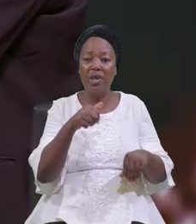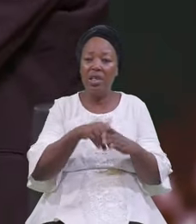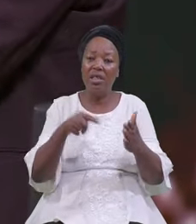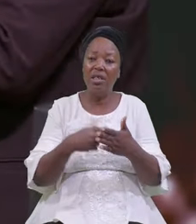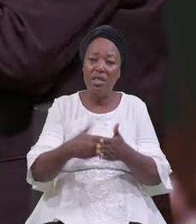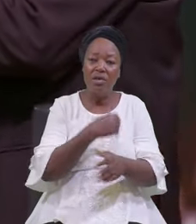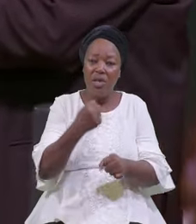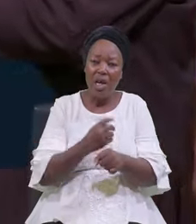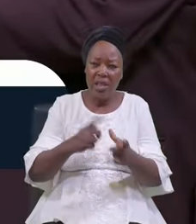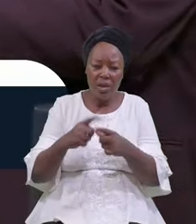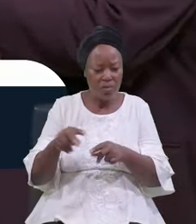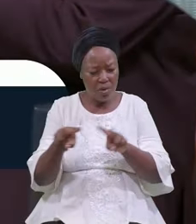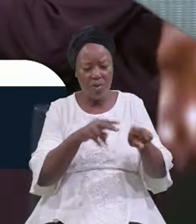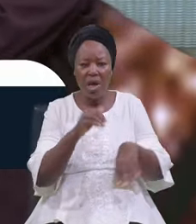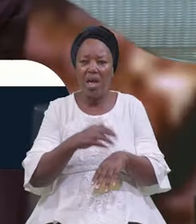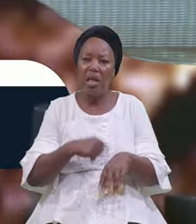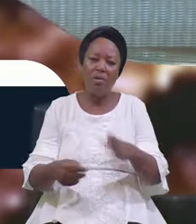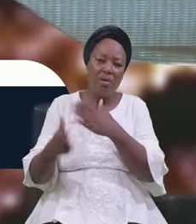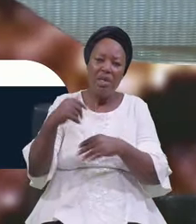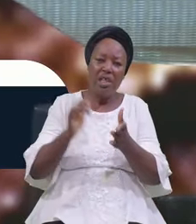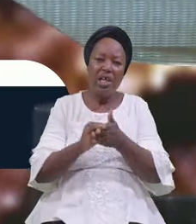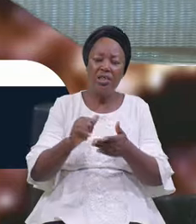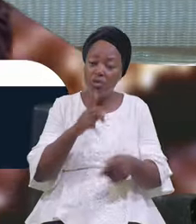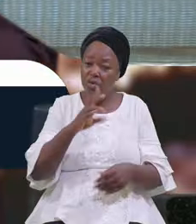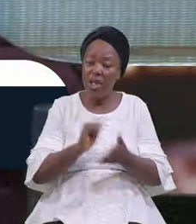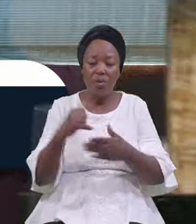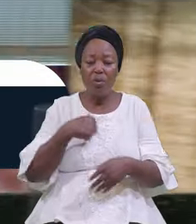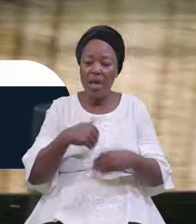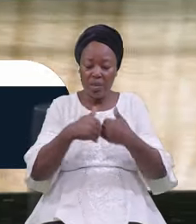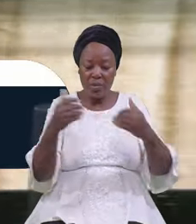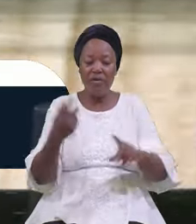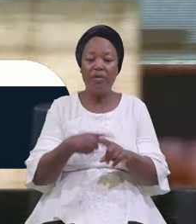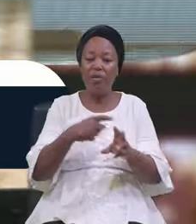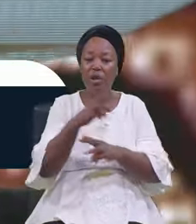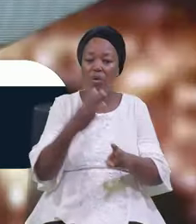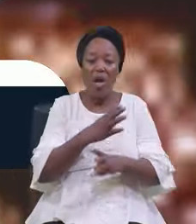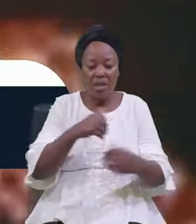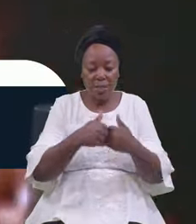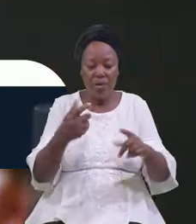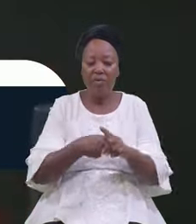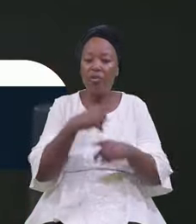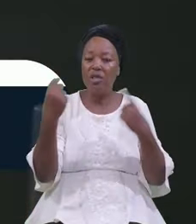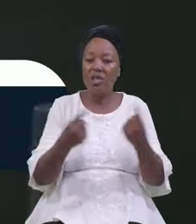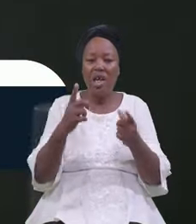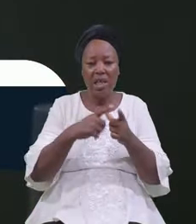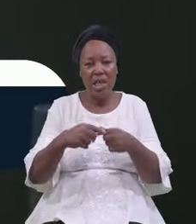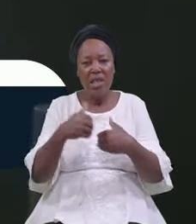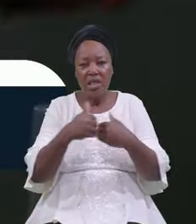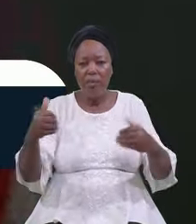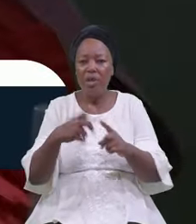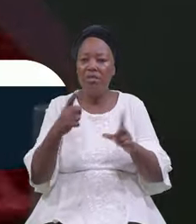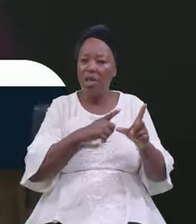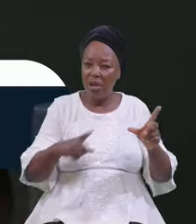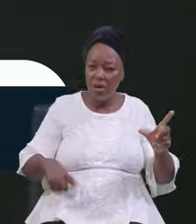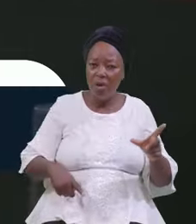we look at the fact that we are separated from the world, and separated from sin, and separated unto the